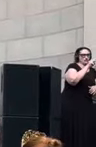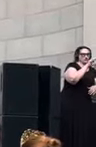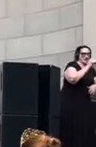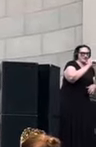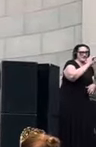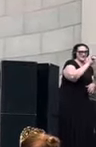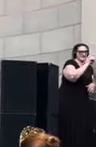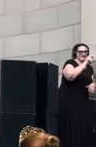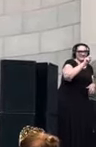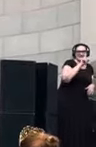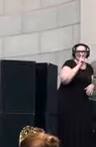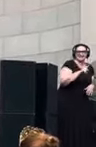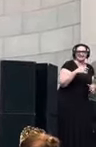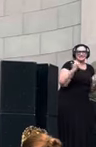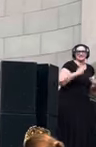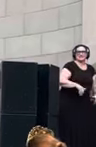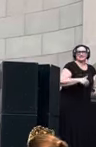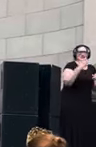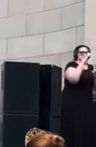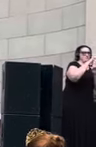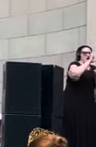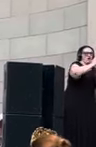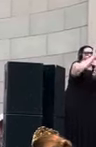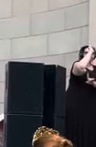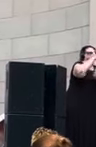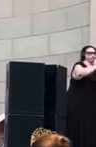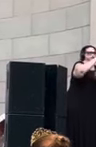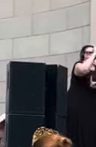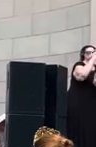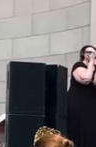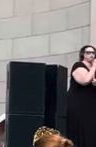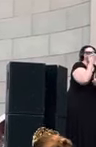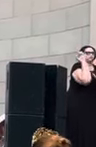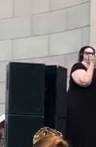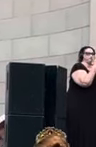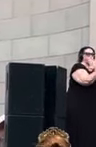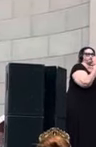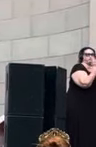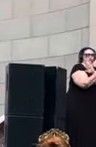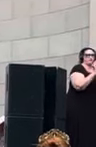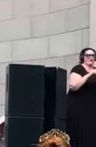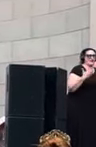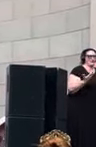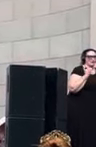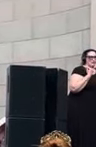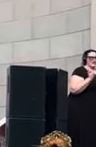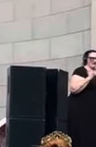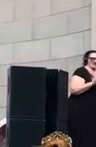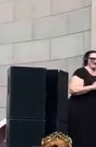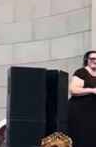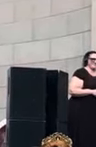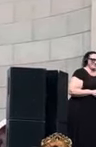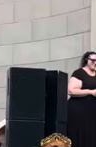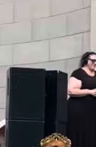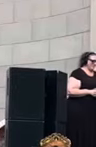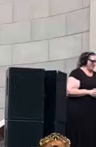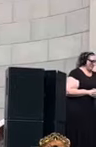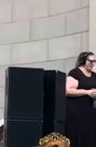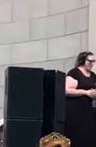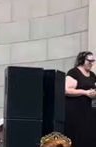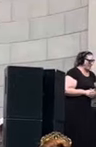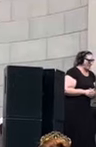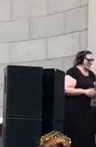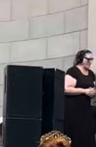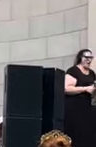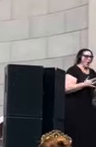I've been absolutely blown away by the talent here today. I was so eager